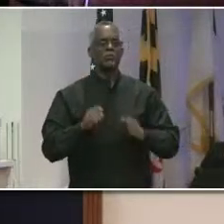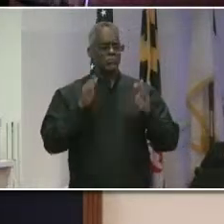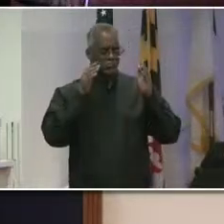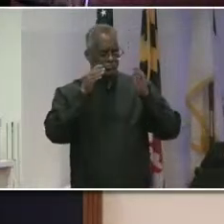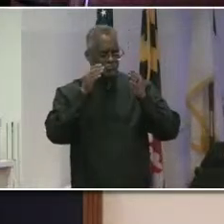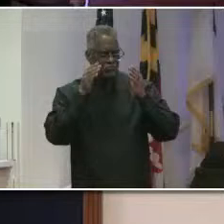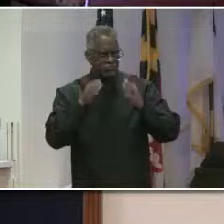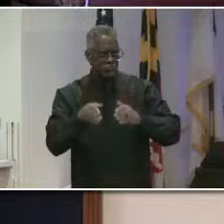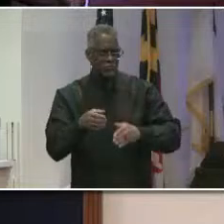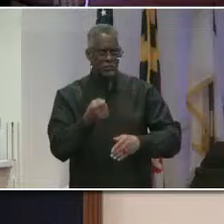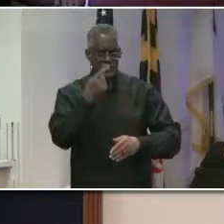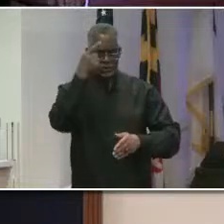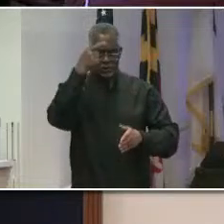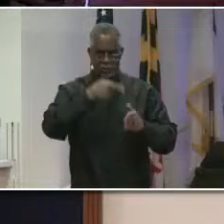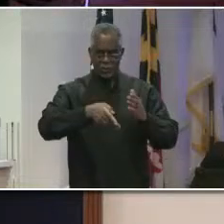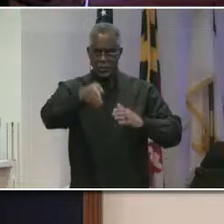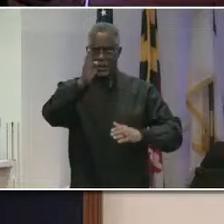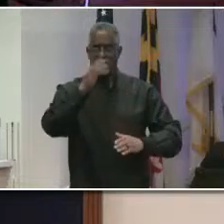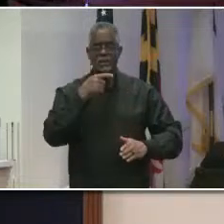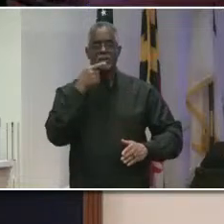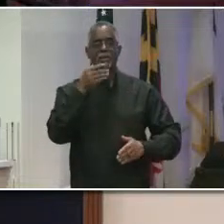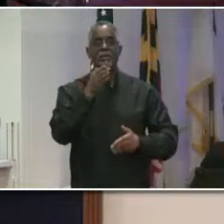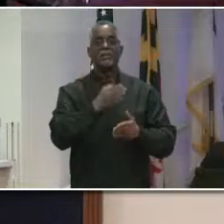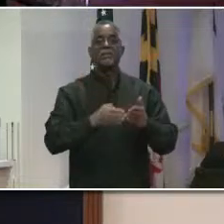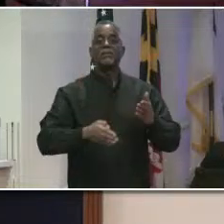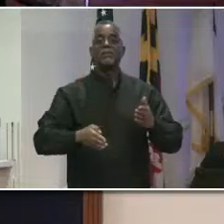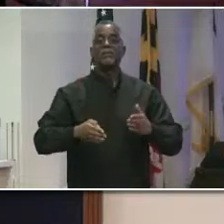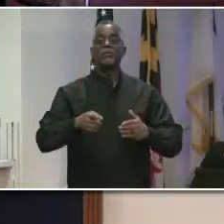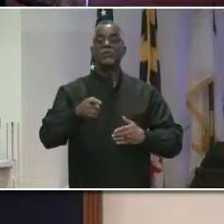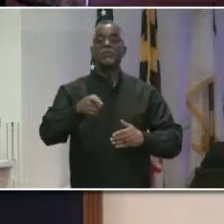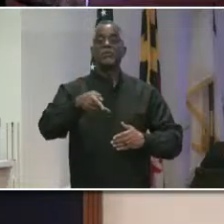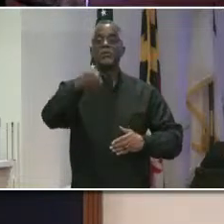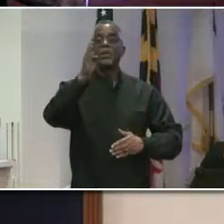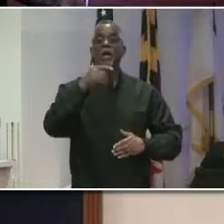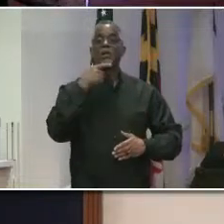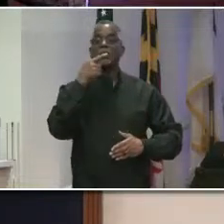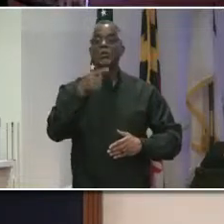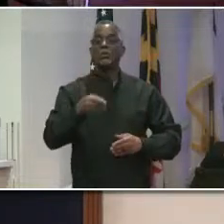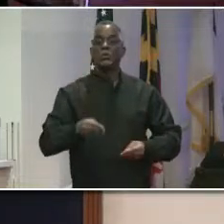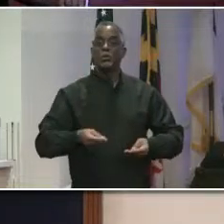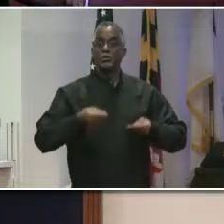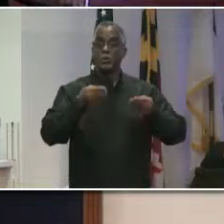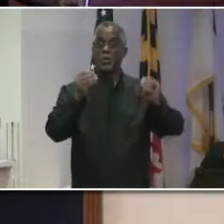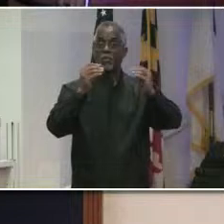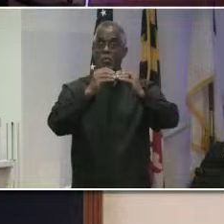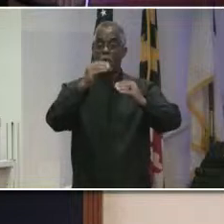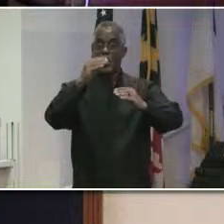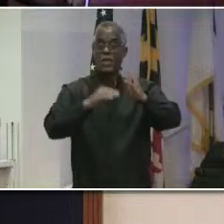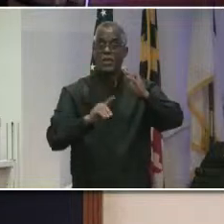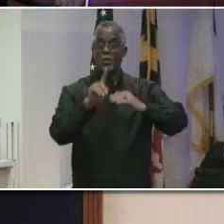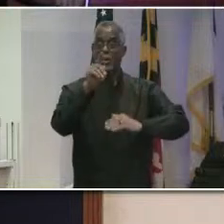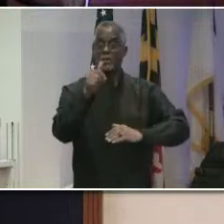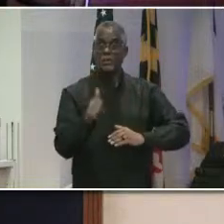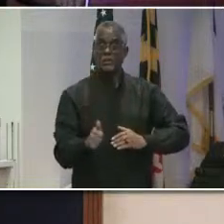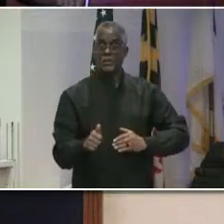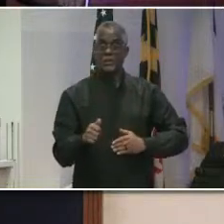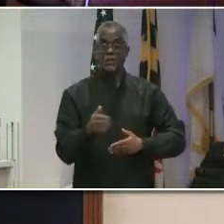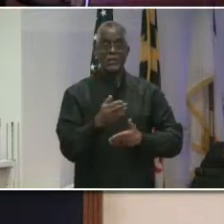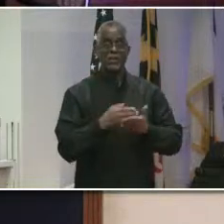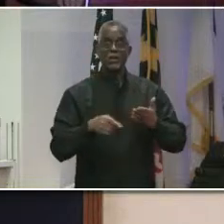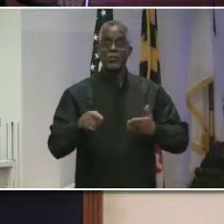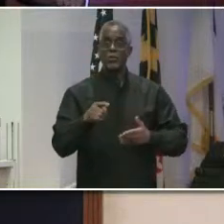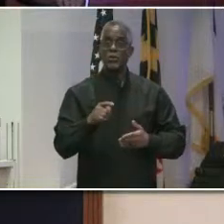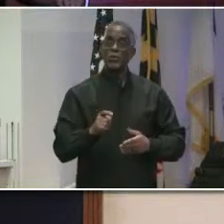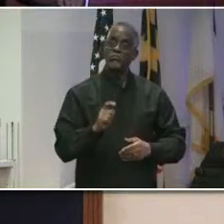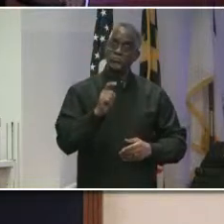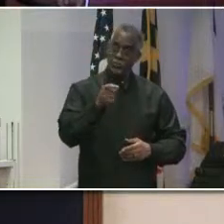listen to what God says. Some of y'all, he told you to give above the tithe. Some of you told you to give the tithe. Listen to me. And some